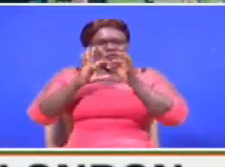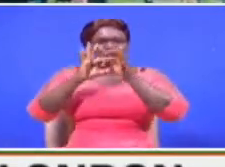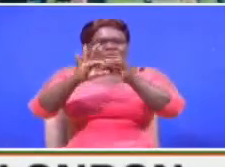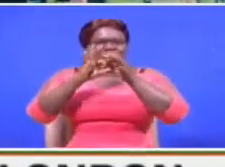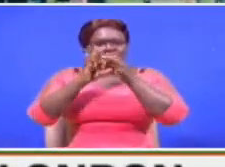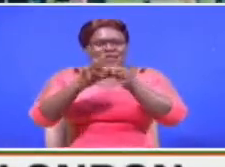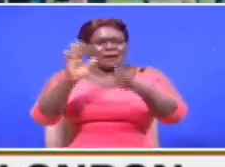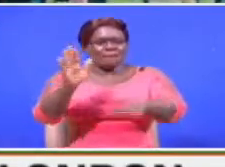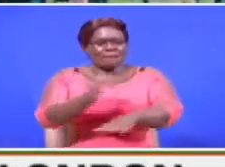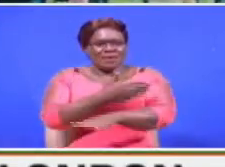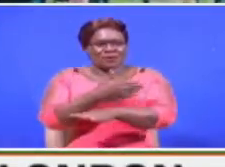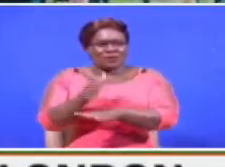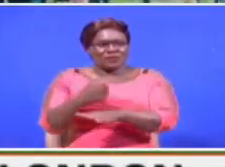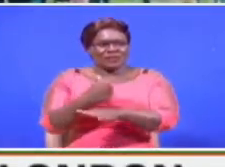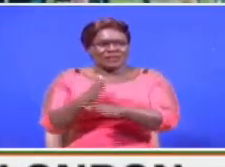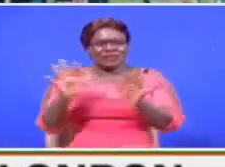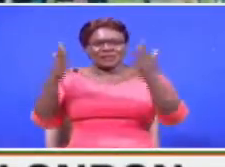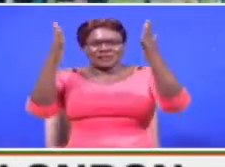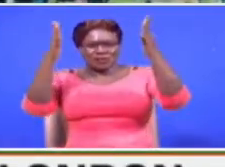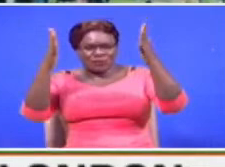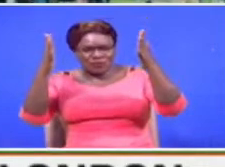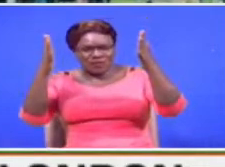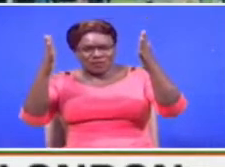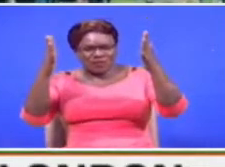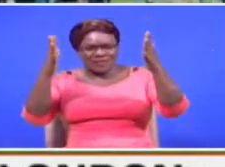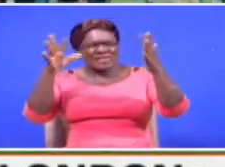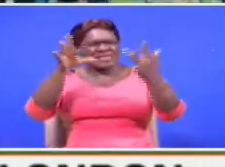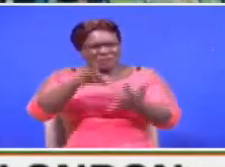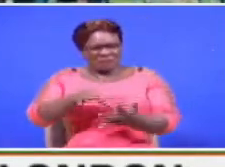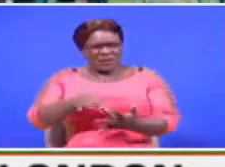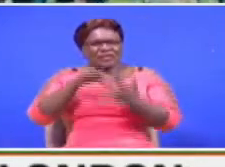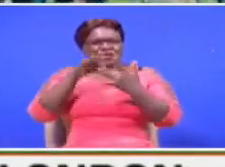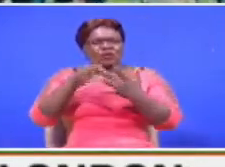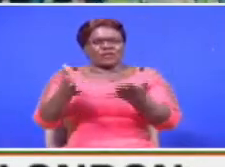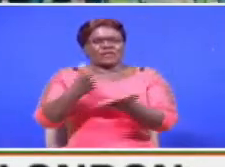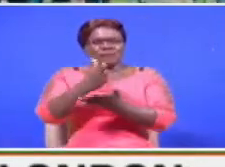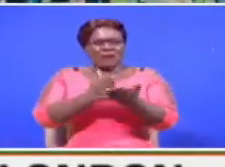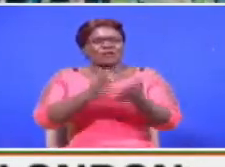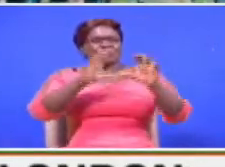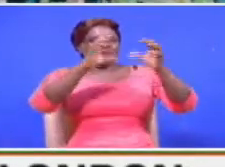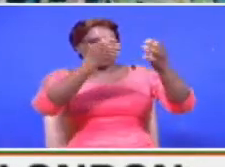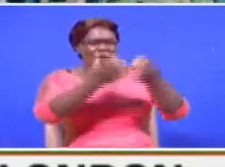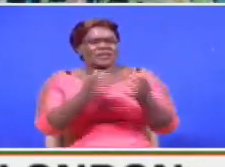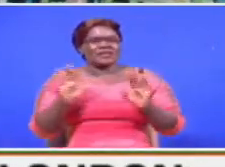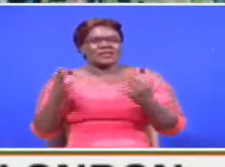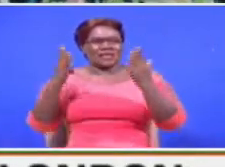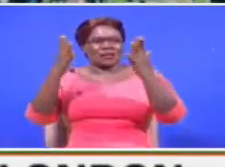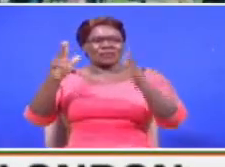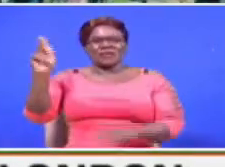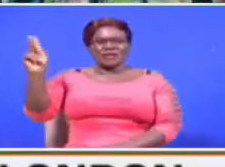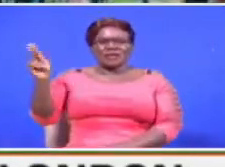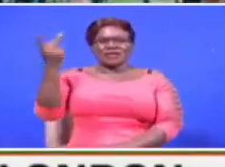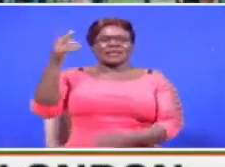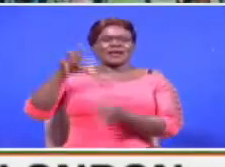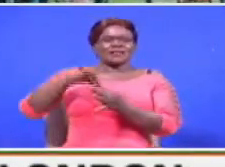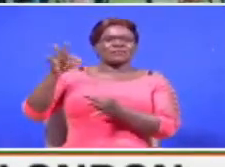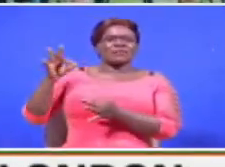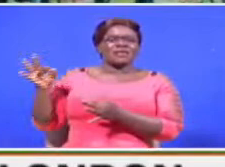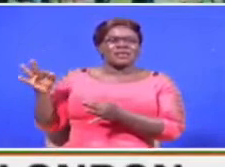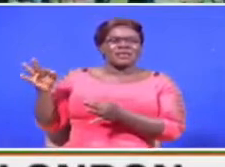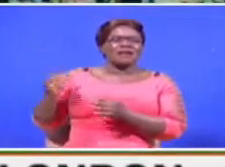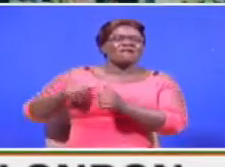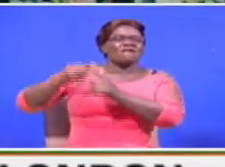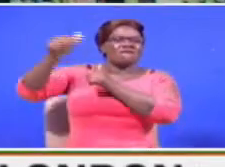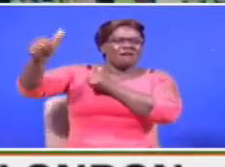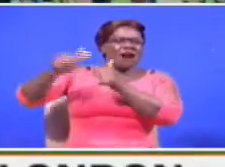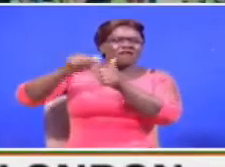and music in an event that's rare in this part of the world, celebrating the Kenyan spirit so